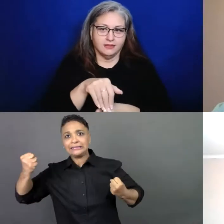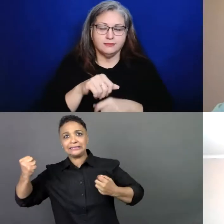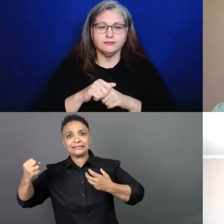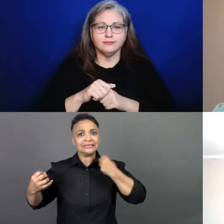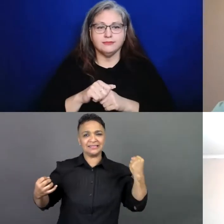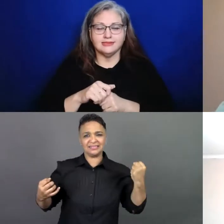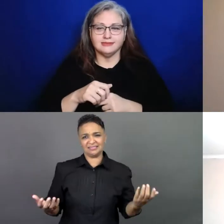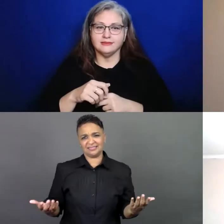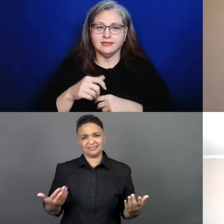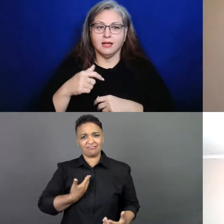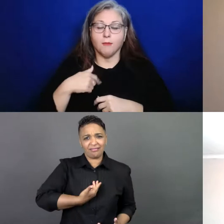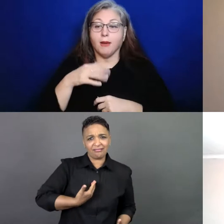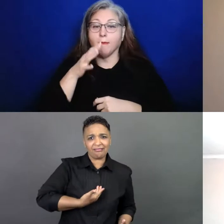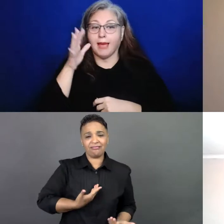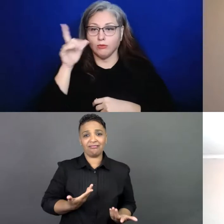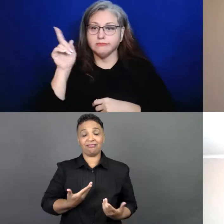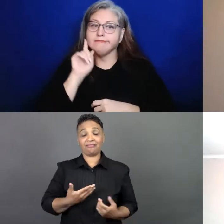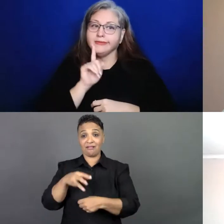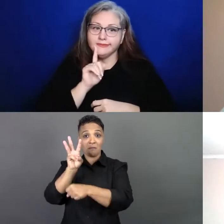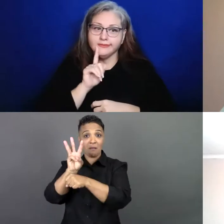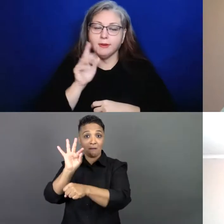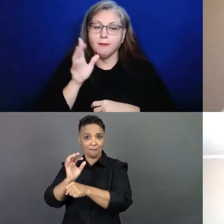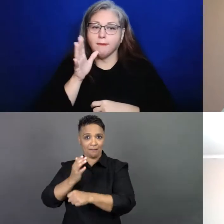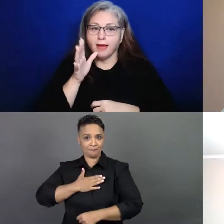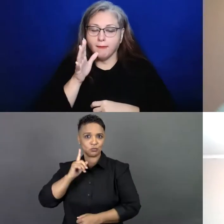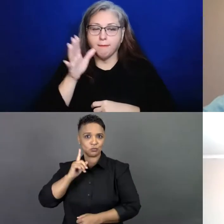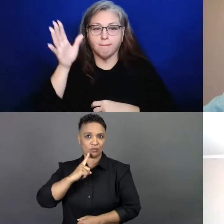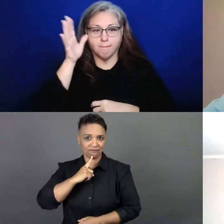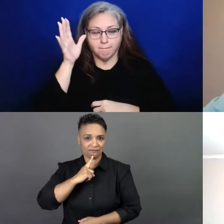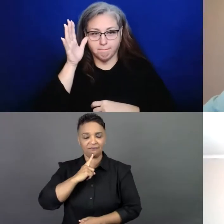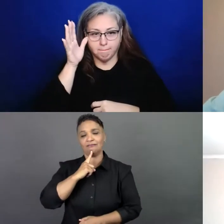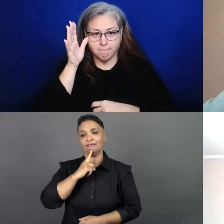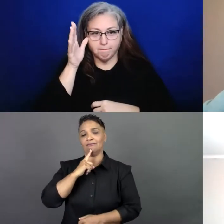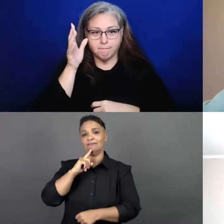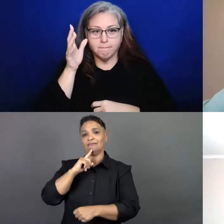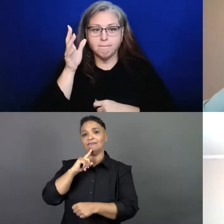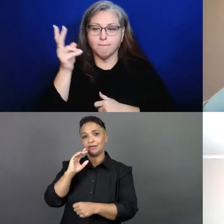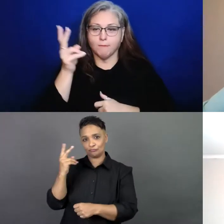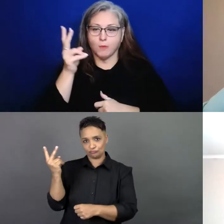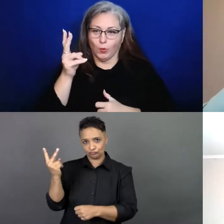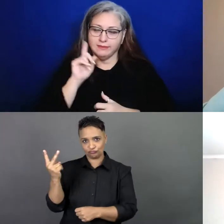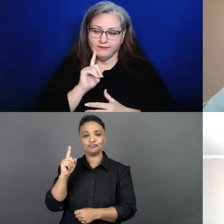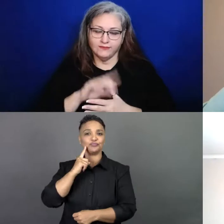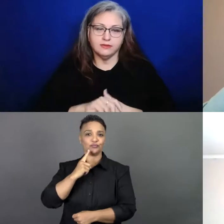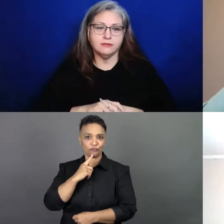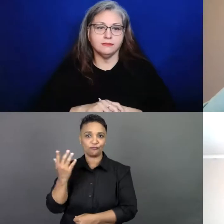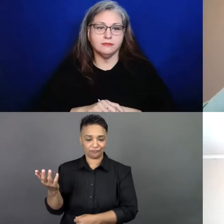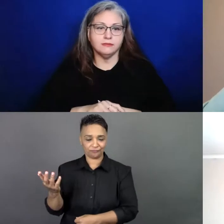family. My parents are deaf. My mom and my father are deaf.